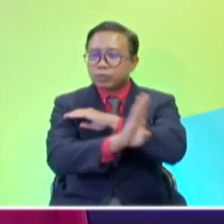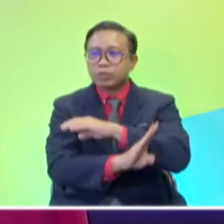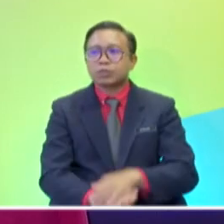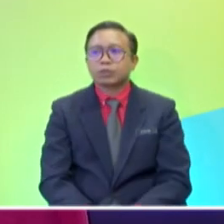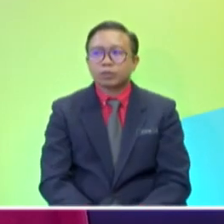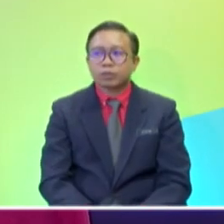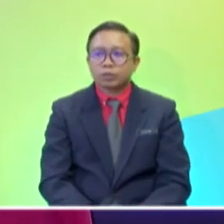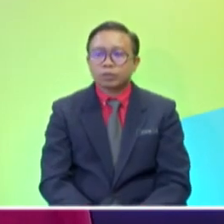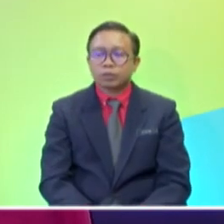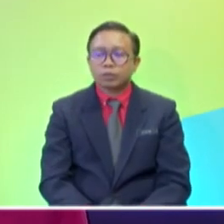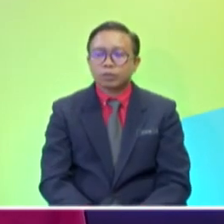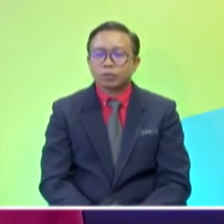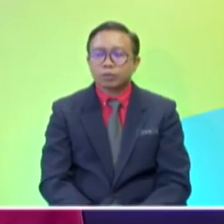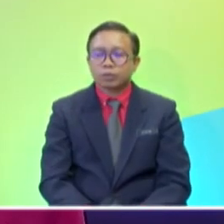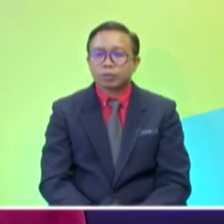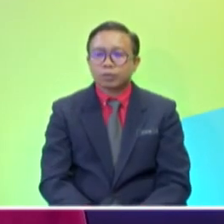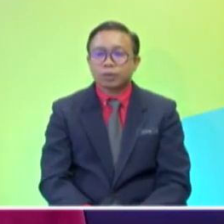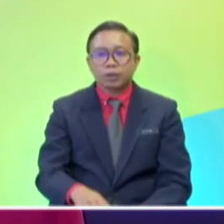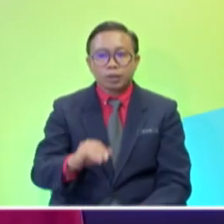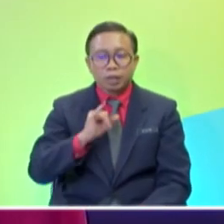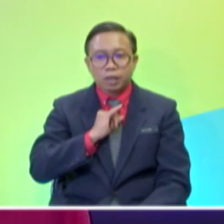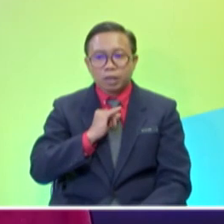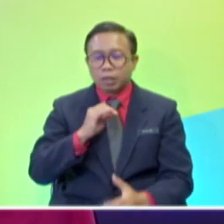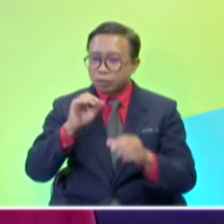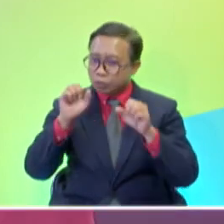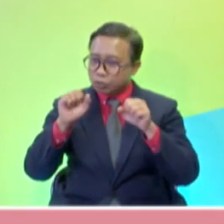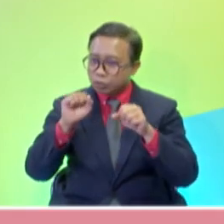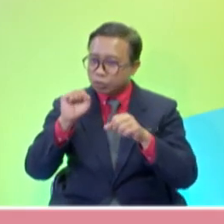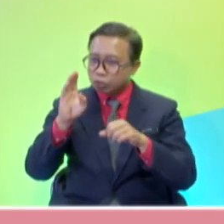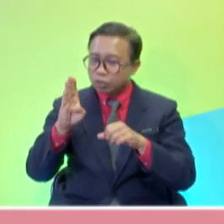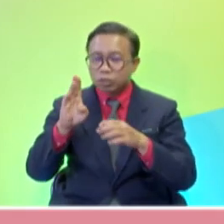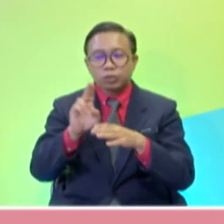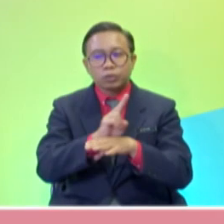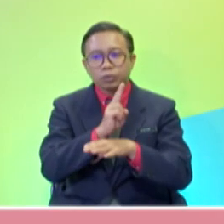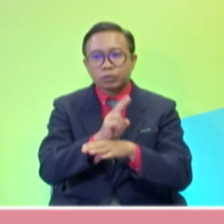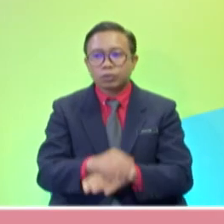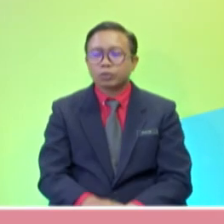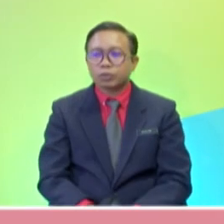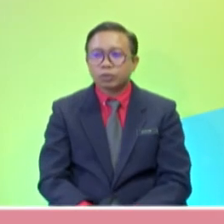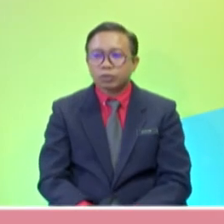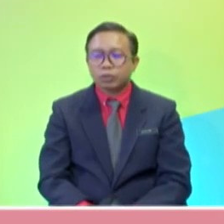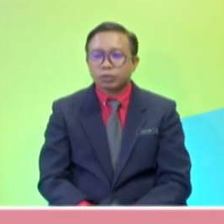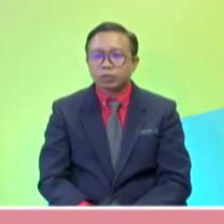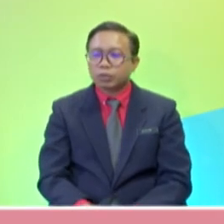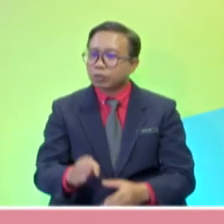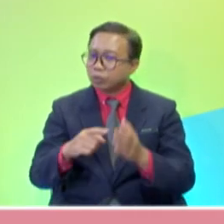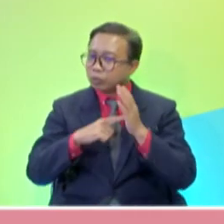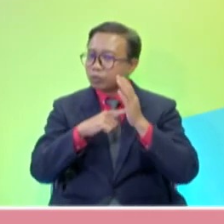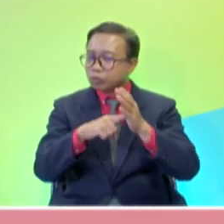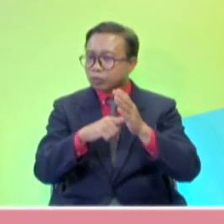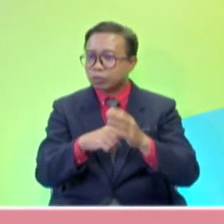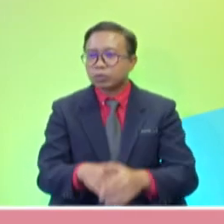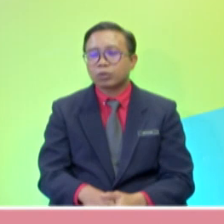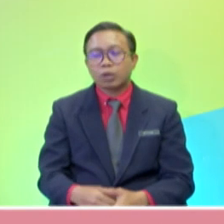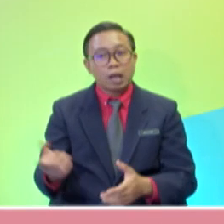right, the ones in orange. I shall be. You use modals to show, to